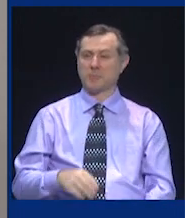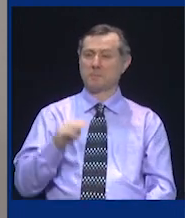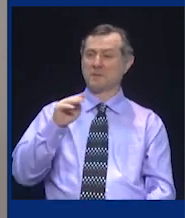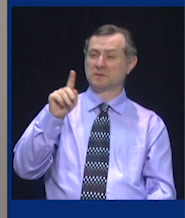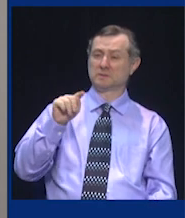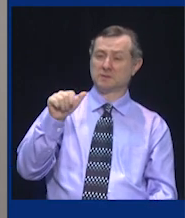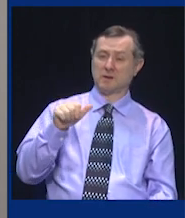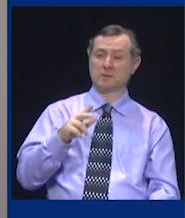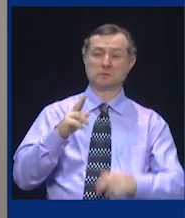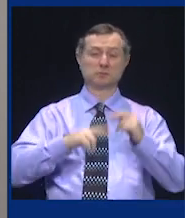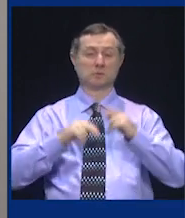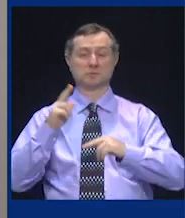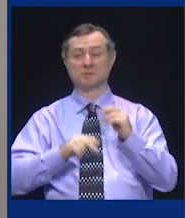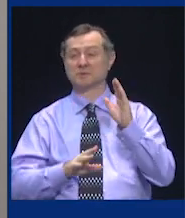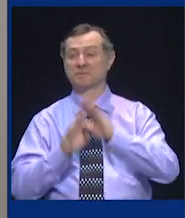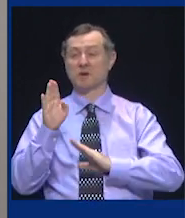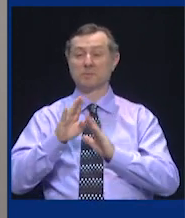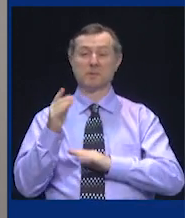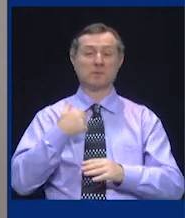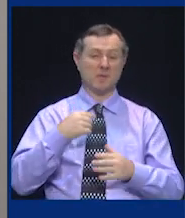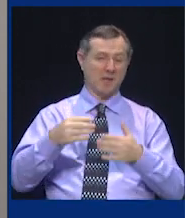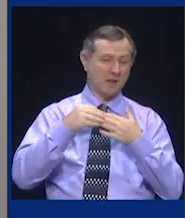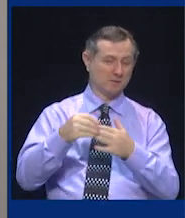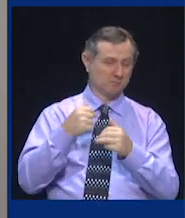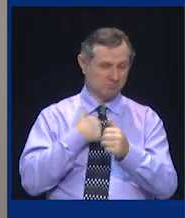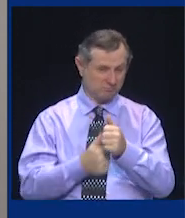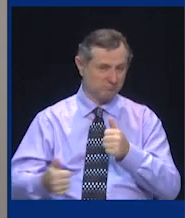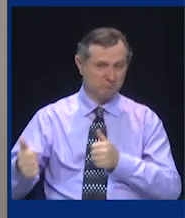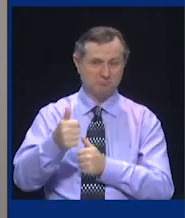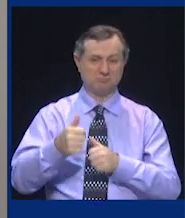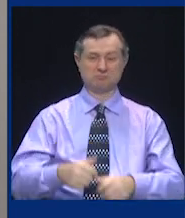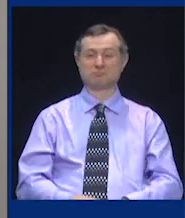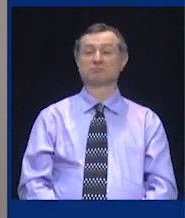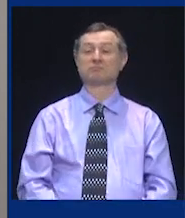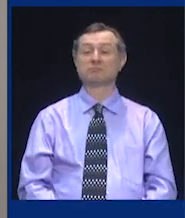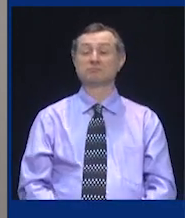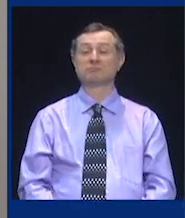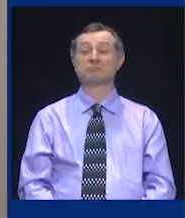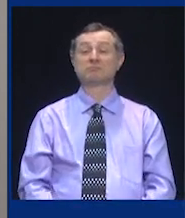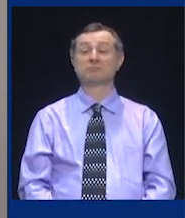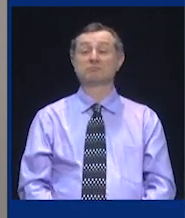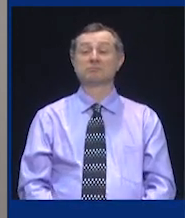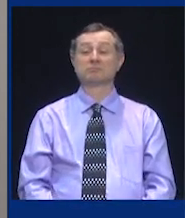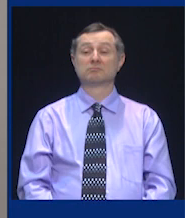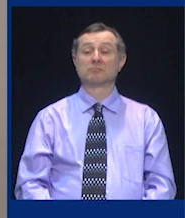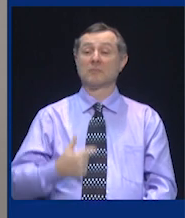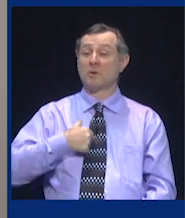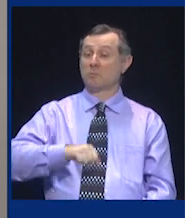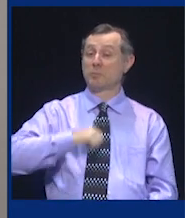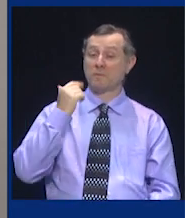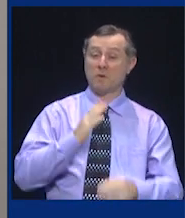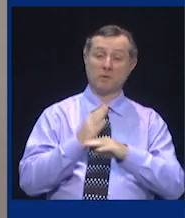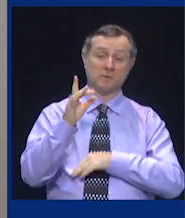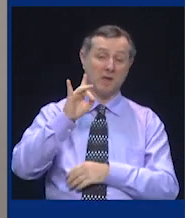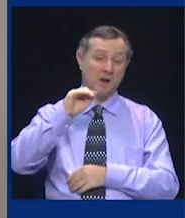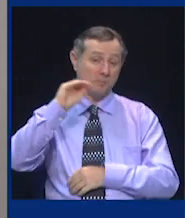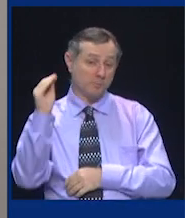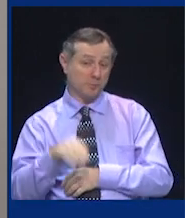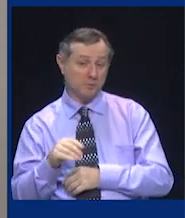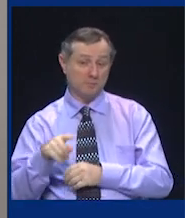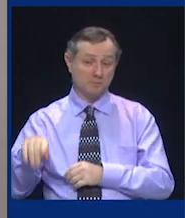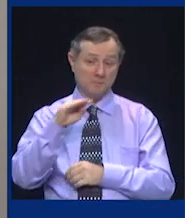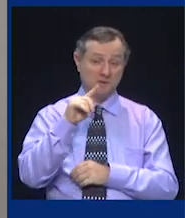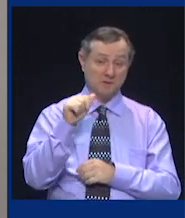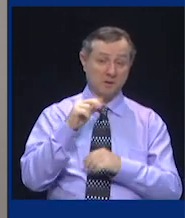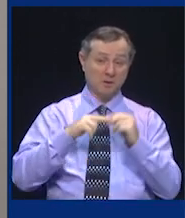Development, the organization I've been heading in recent years. I'm proud that more than 80% of MTA Construction